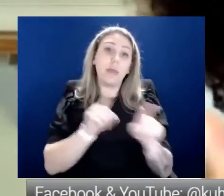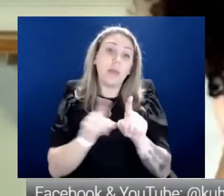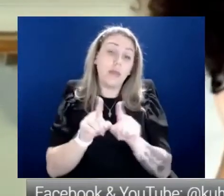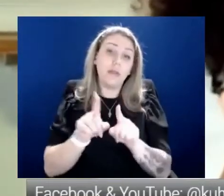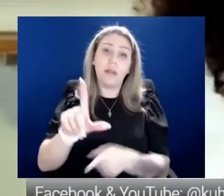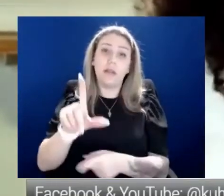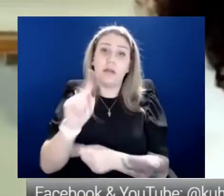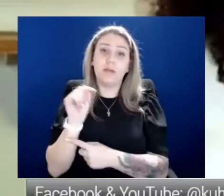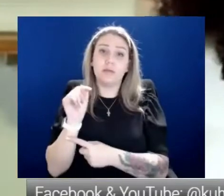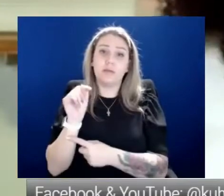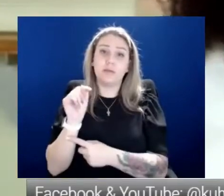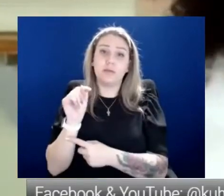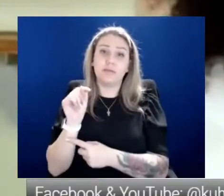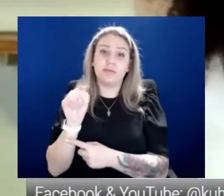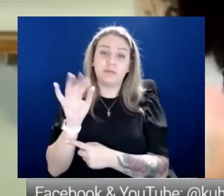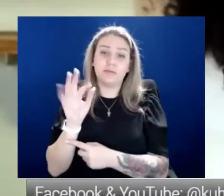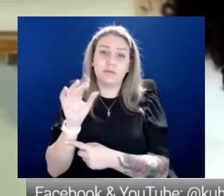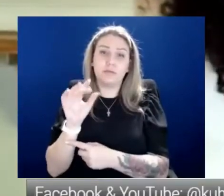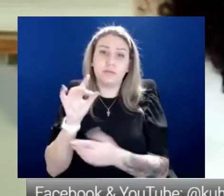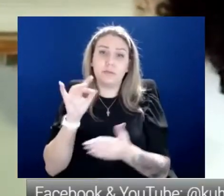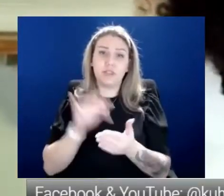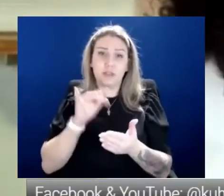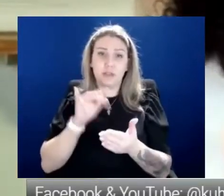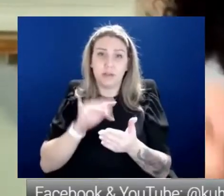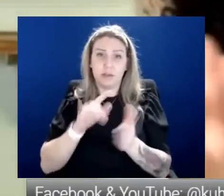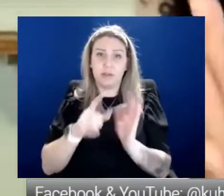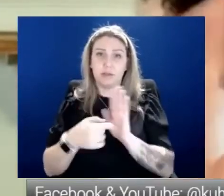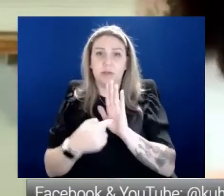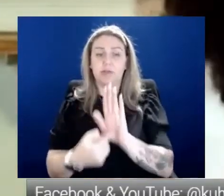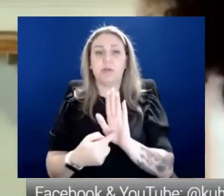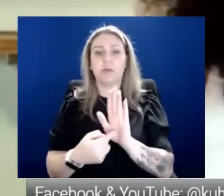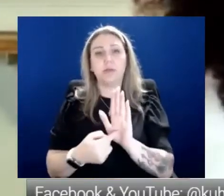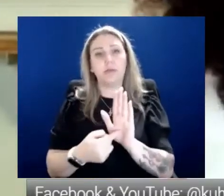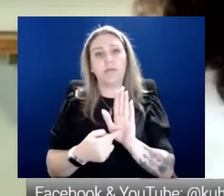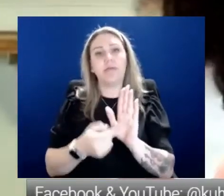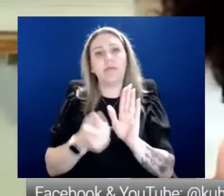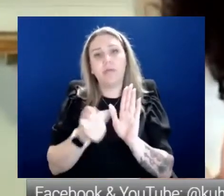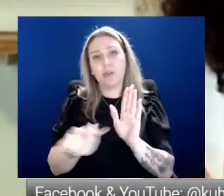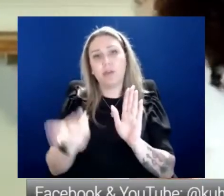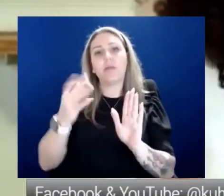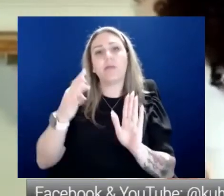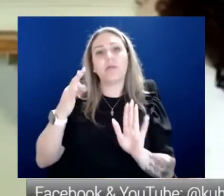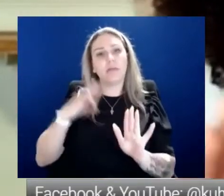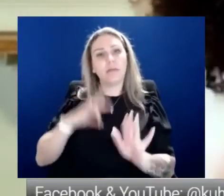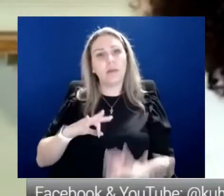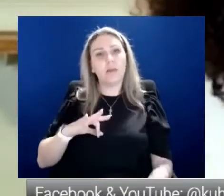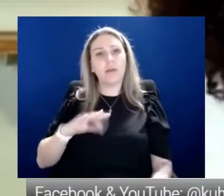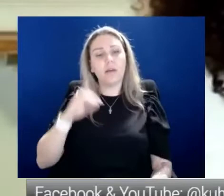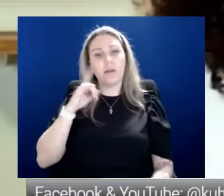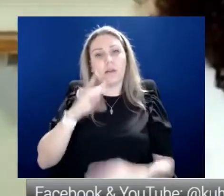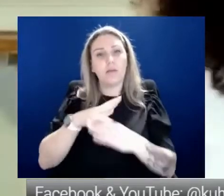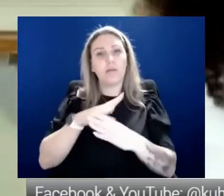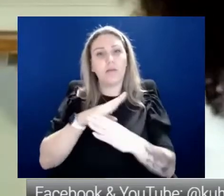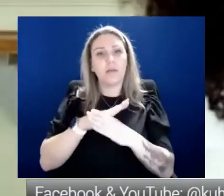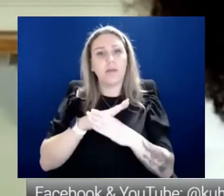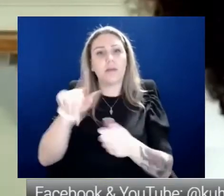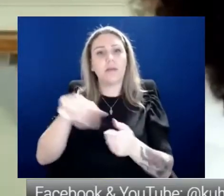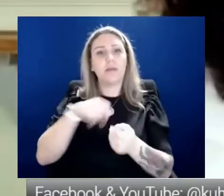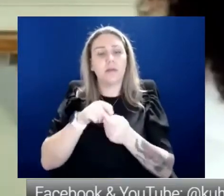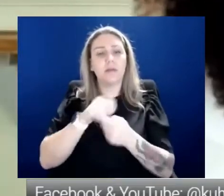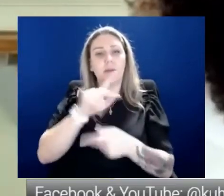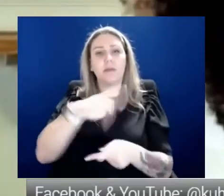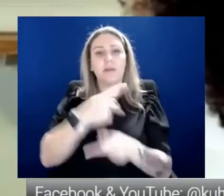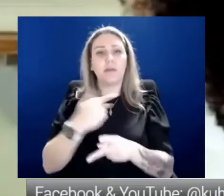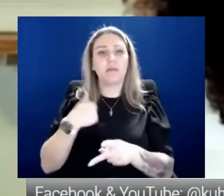long-term studies that have showed there is some benefit to protecting against certain types of breast cancers